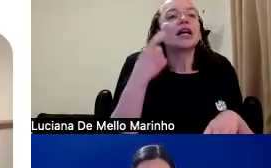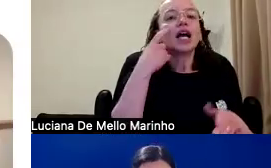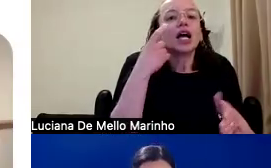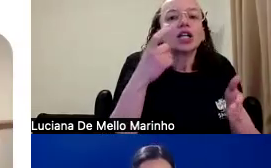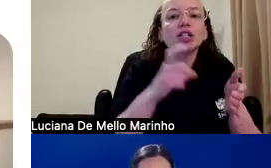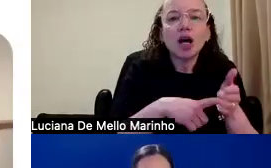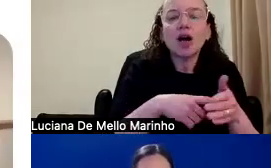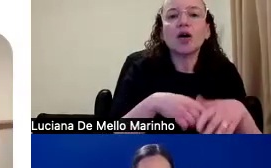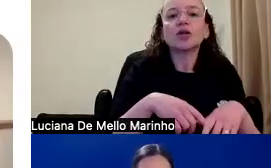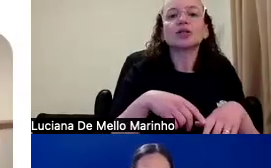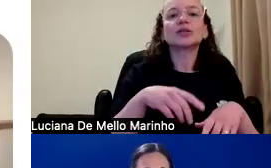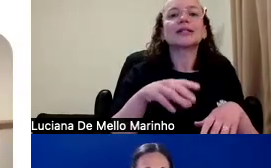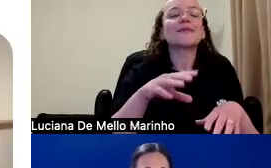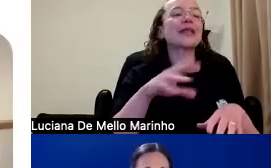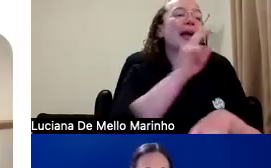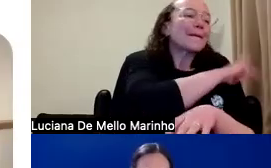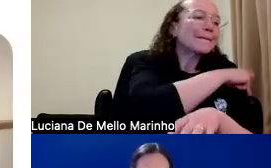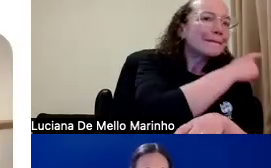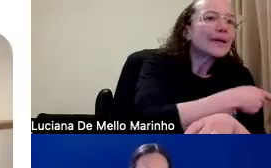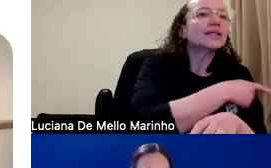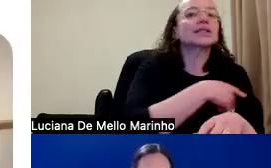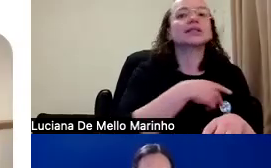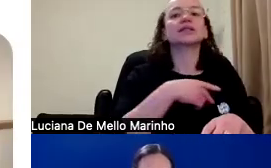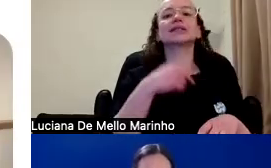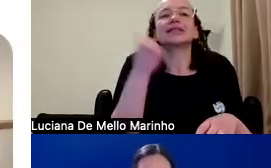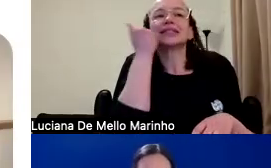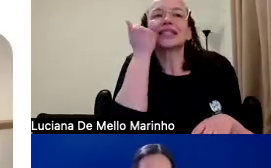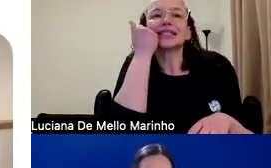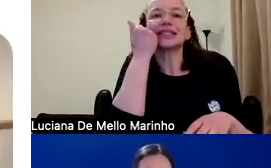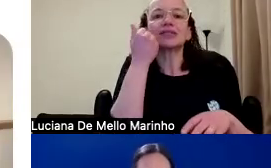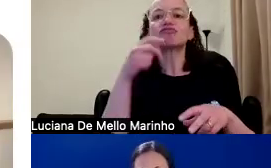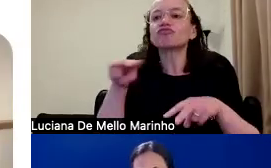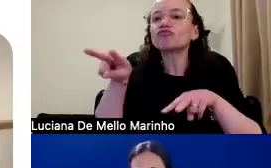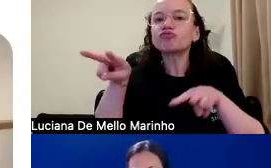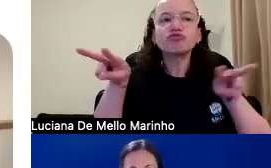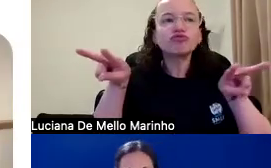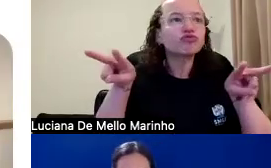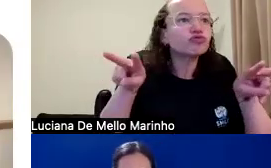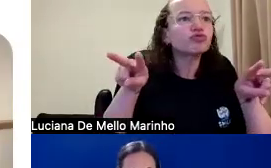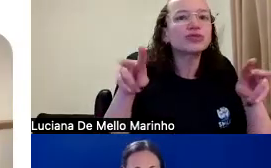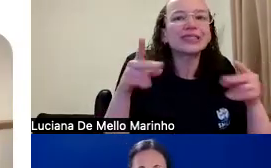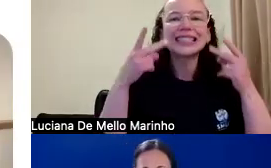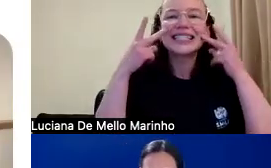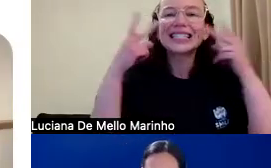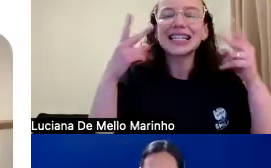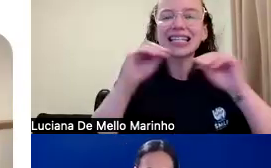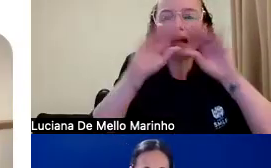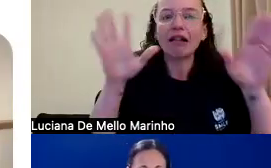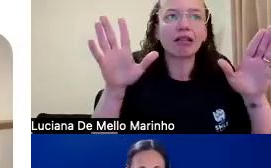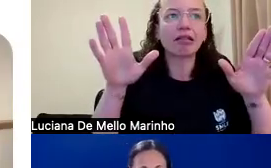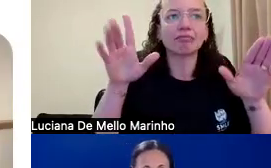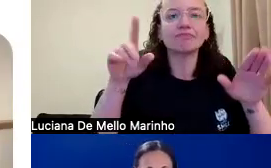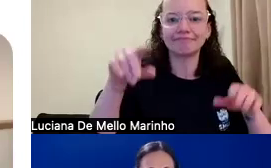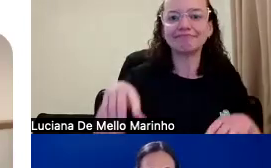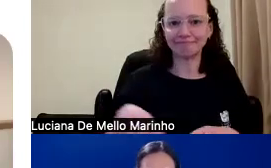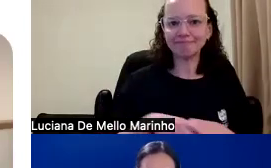in the room, you have to notice that where the dentist is, you have to look around where everything